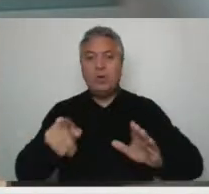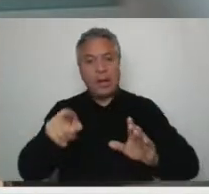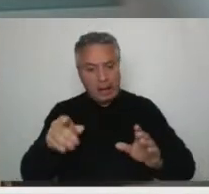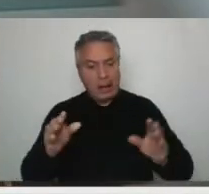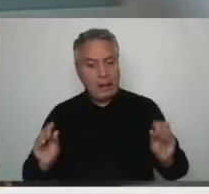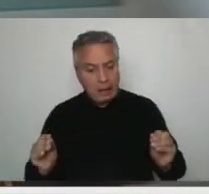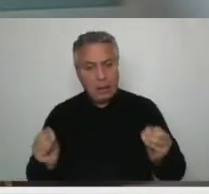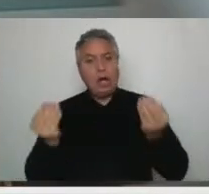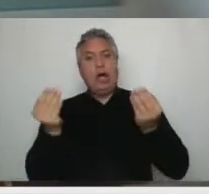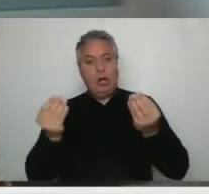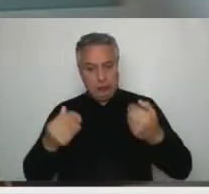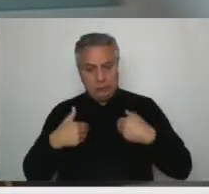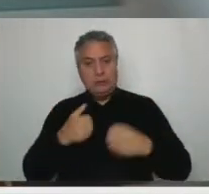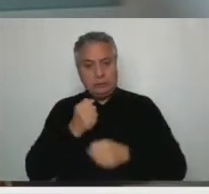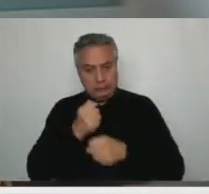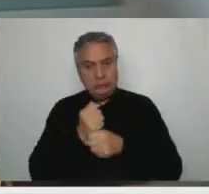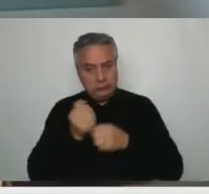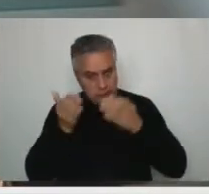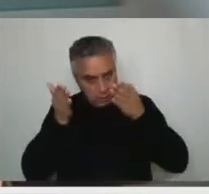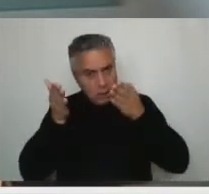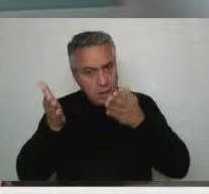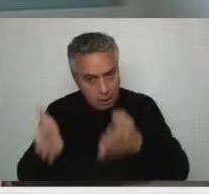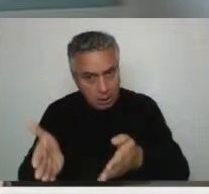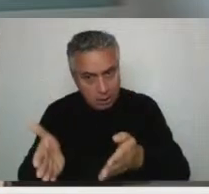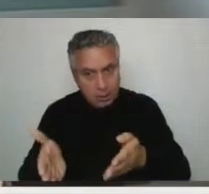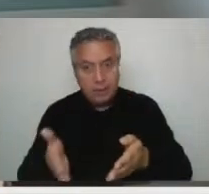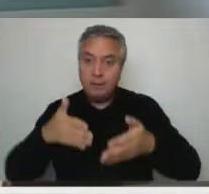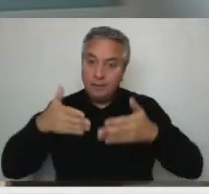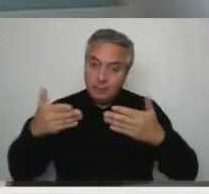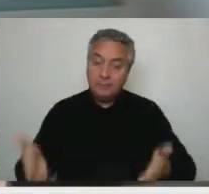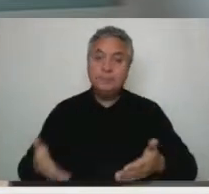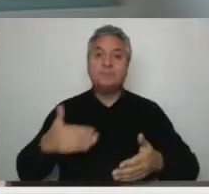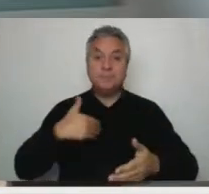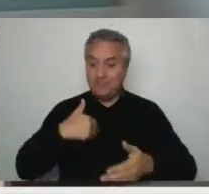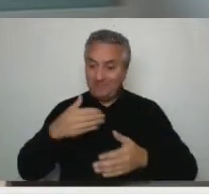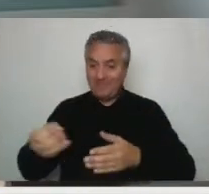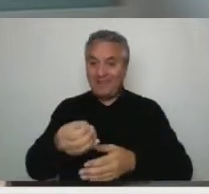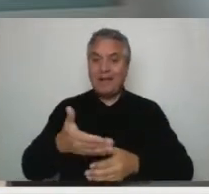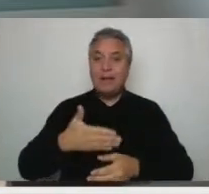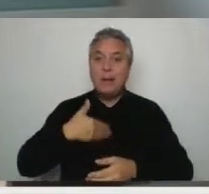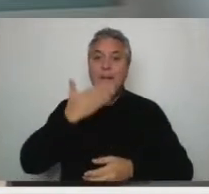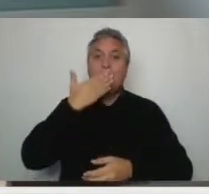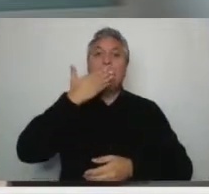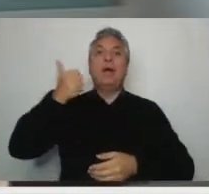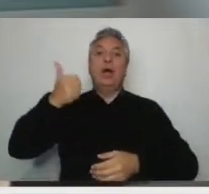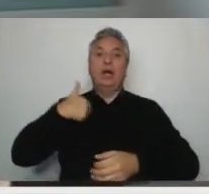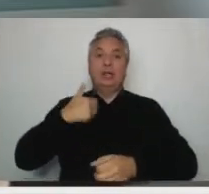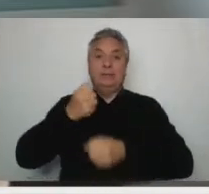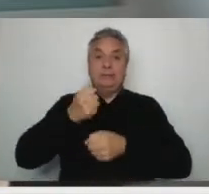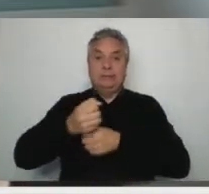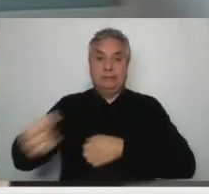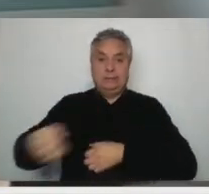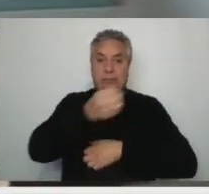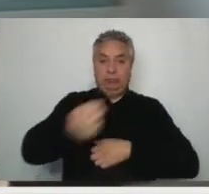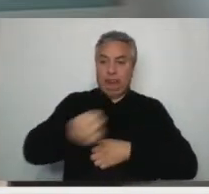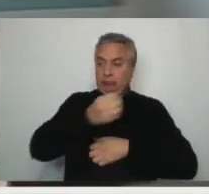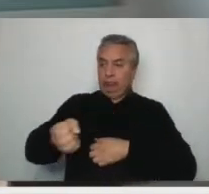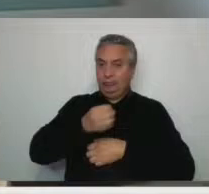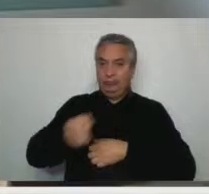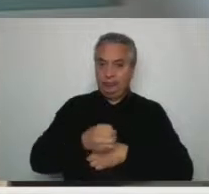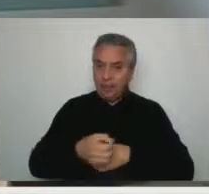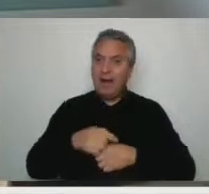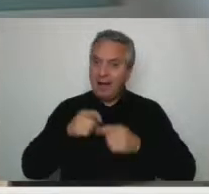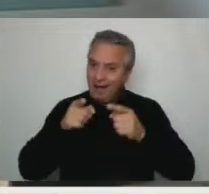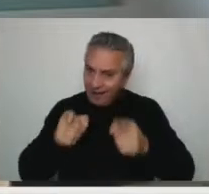educated workforce and the like. So what we're really talking about is improving